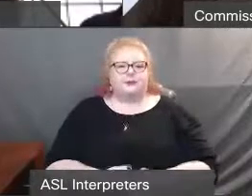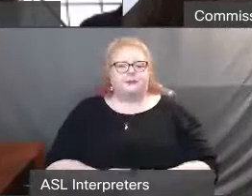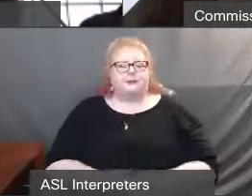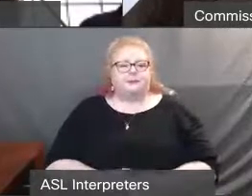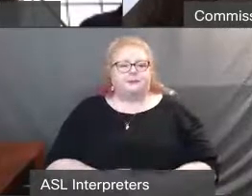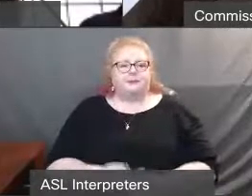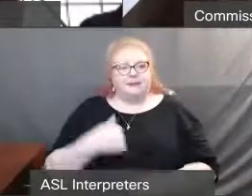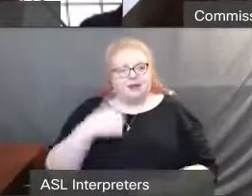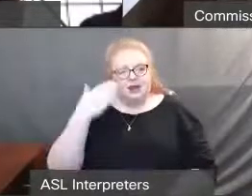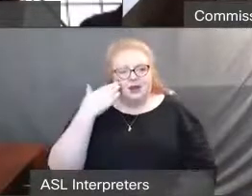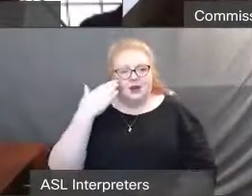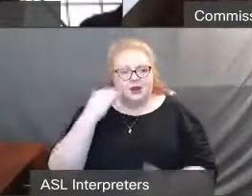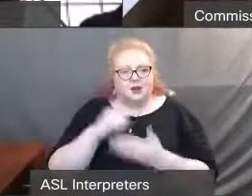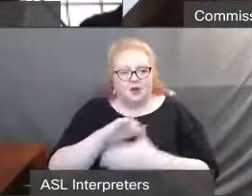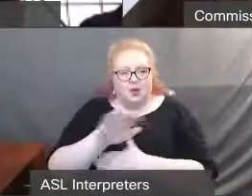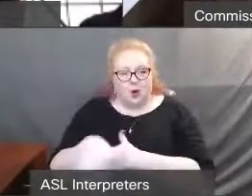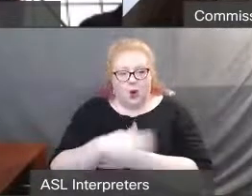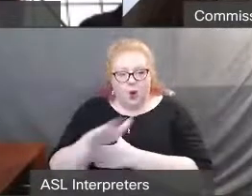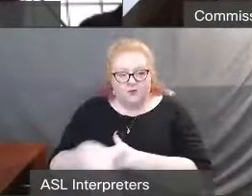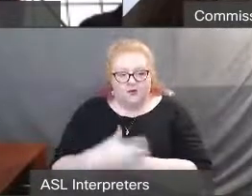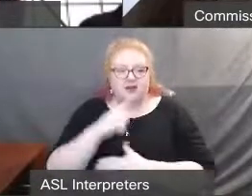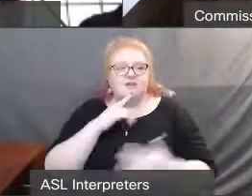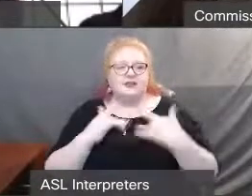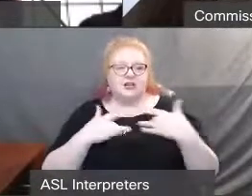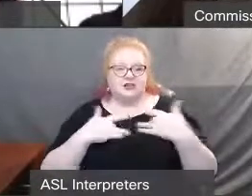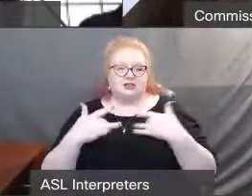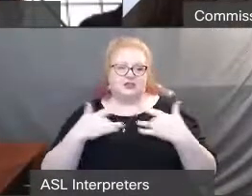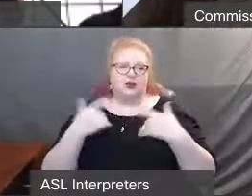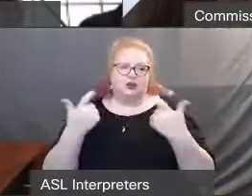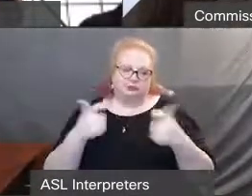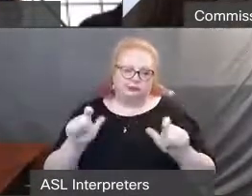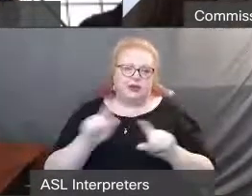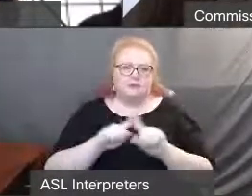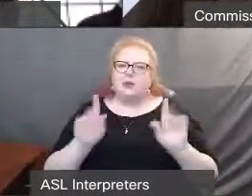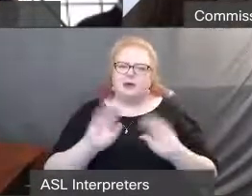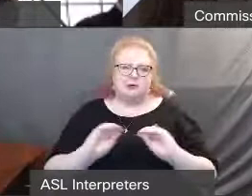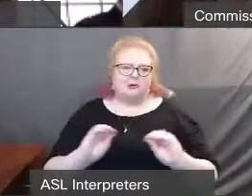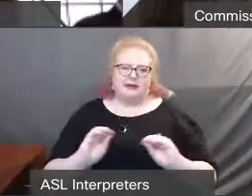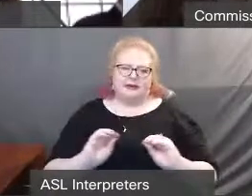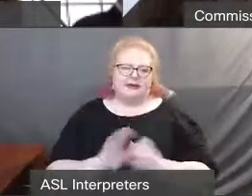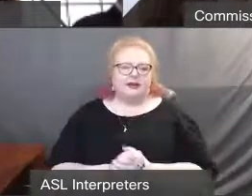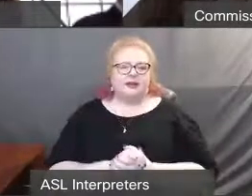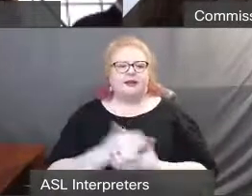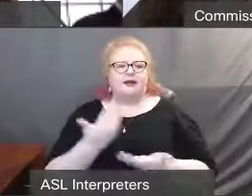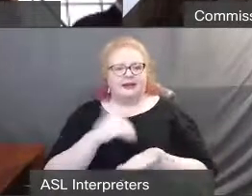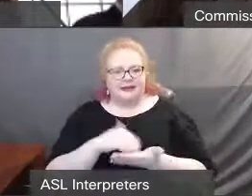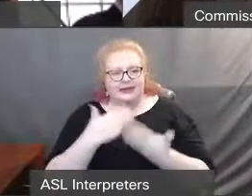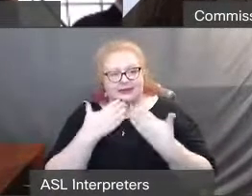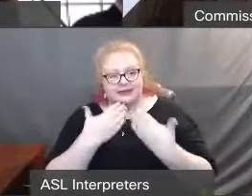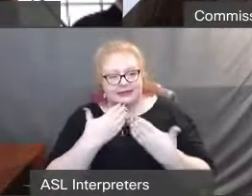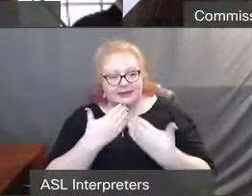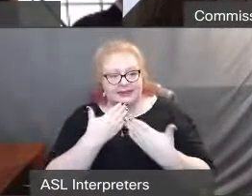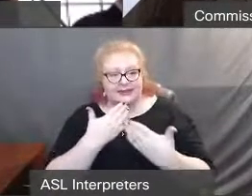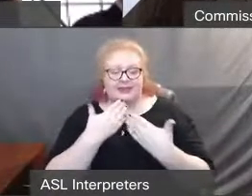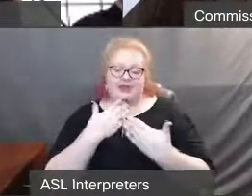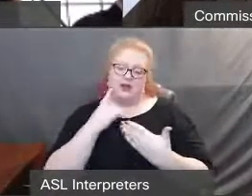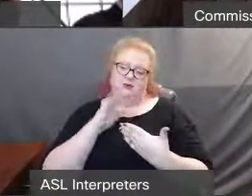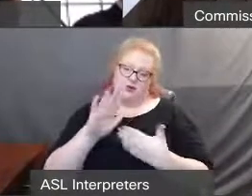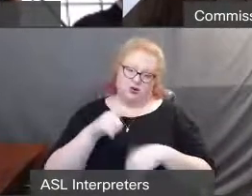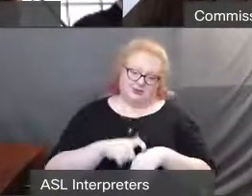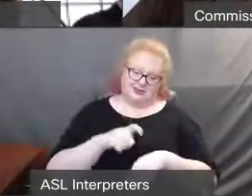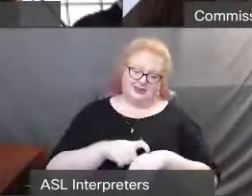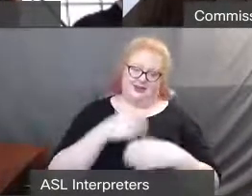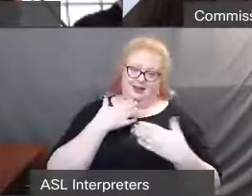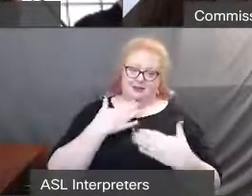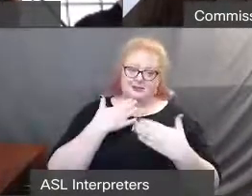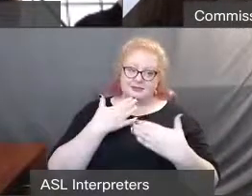So I know that the overnight noise was a major concern as well. So again, thank you so much. I appreciate your time and